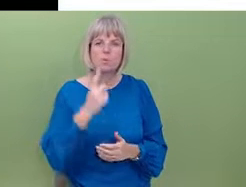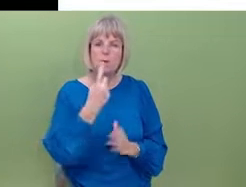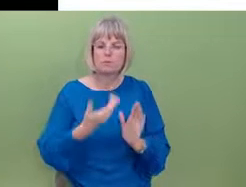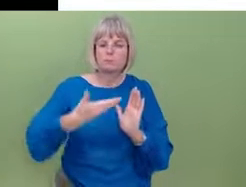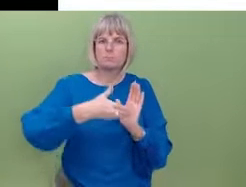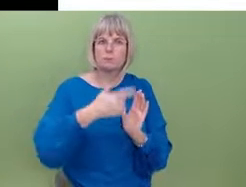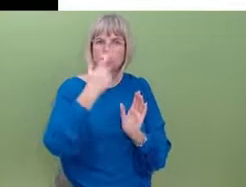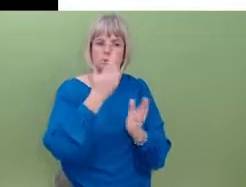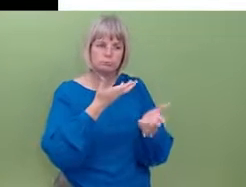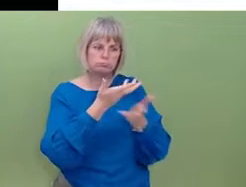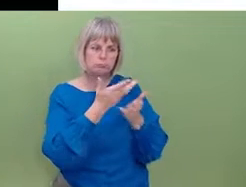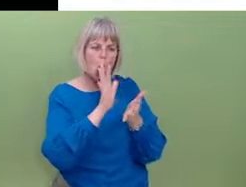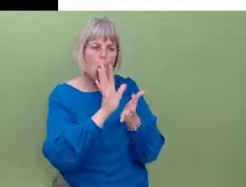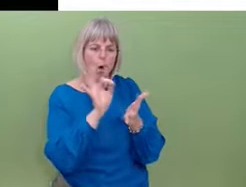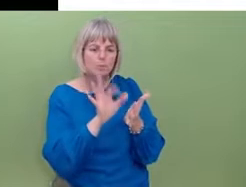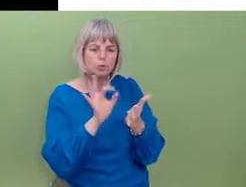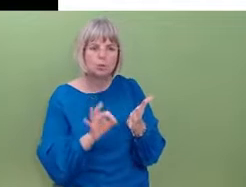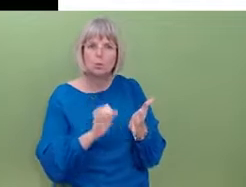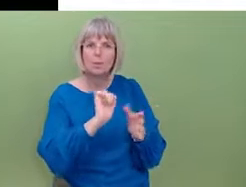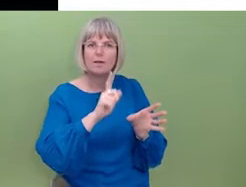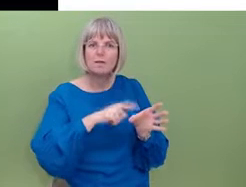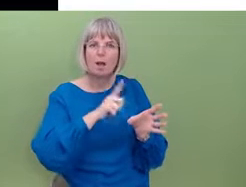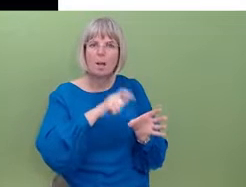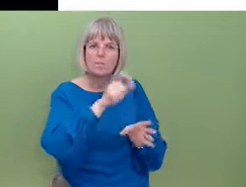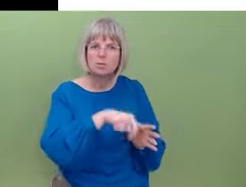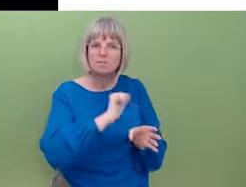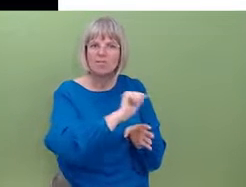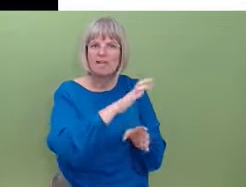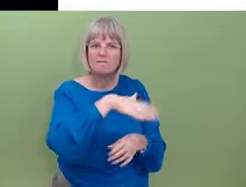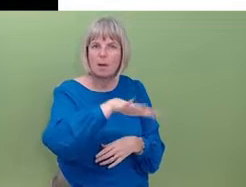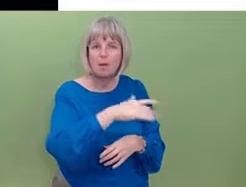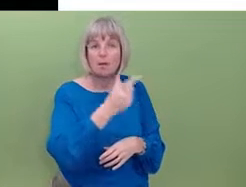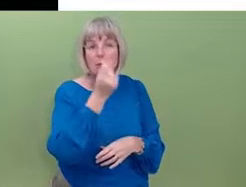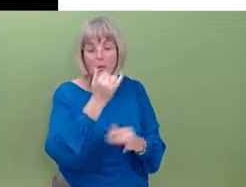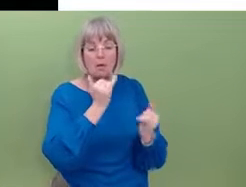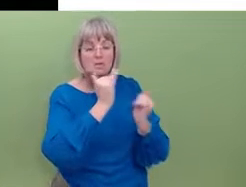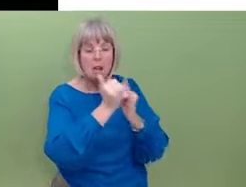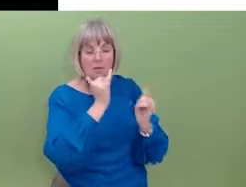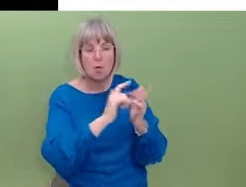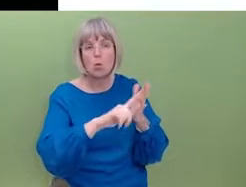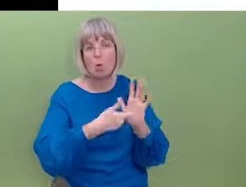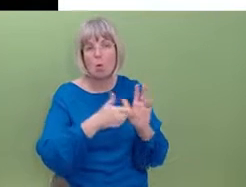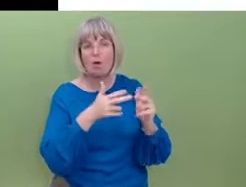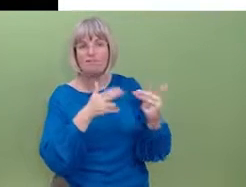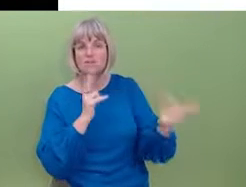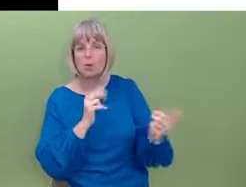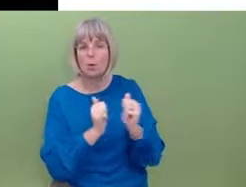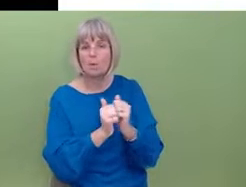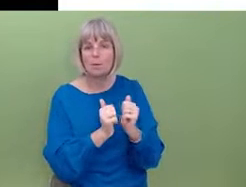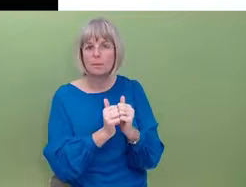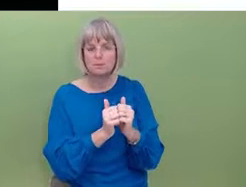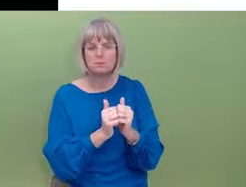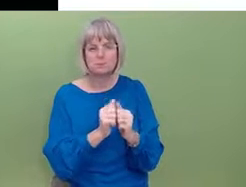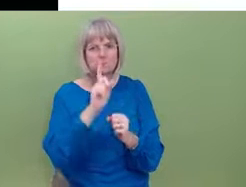their family around telephone appointments and video appointments. It's important that the young person and